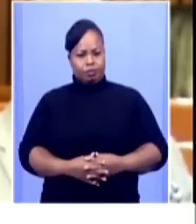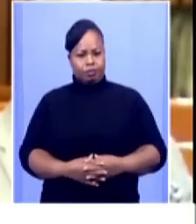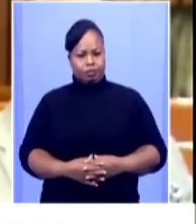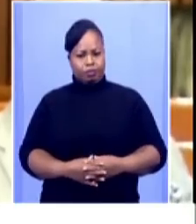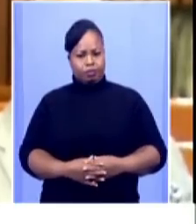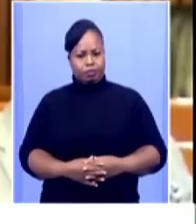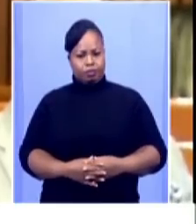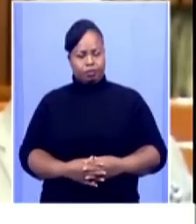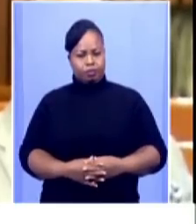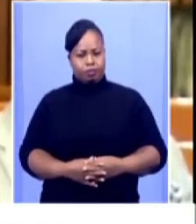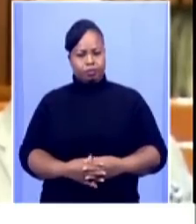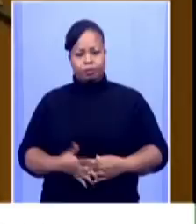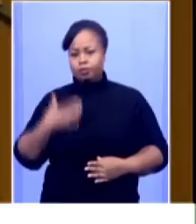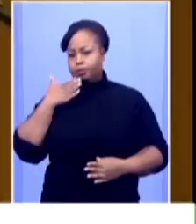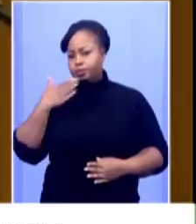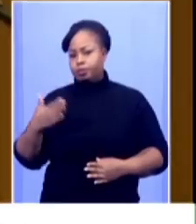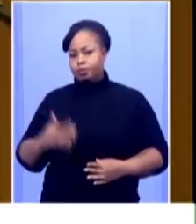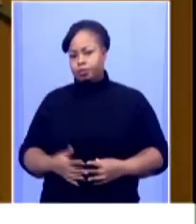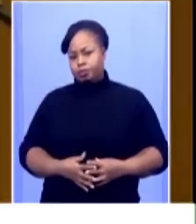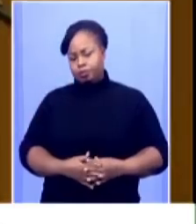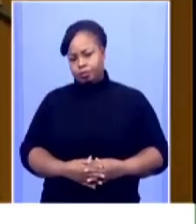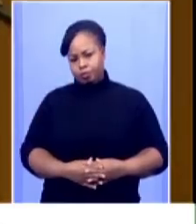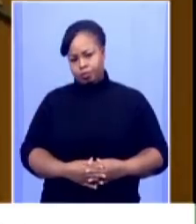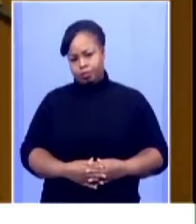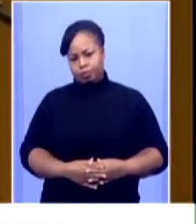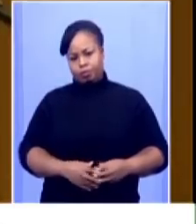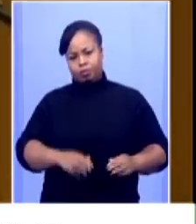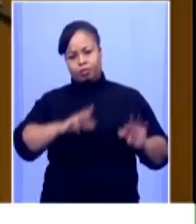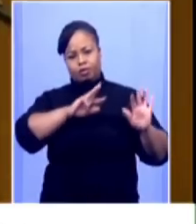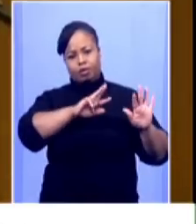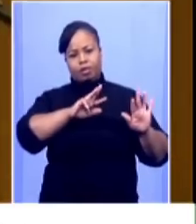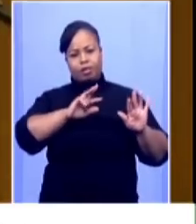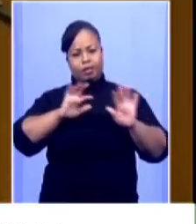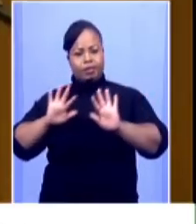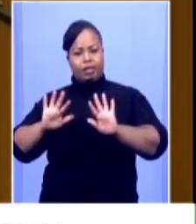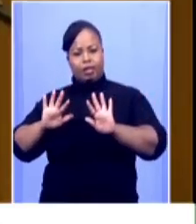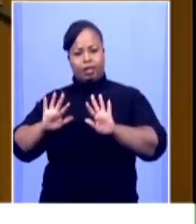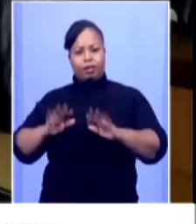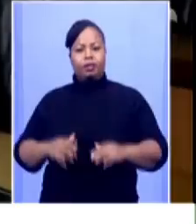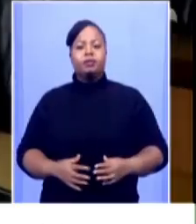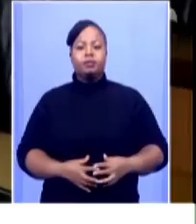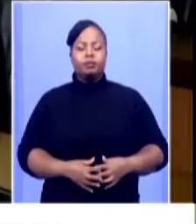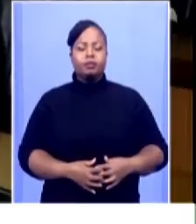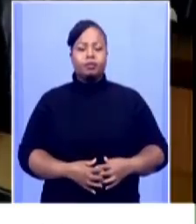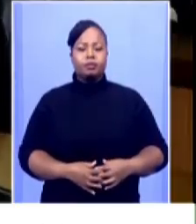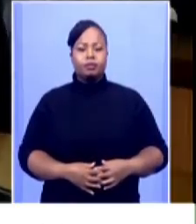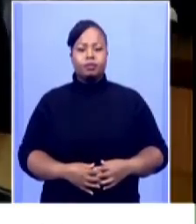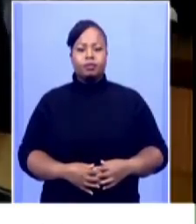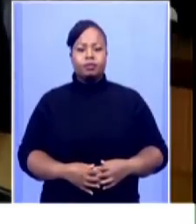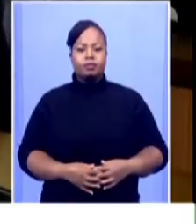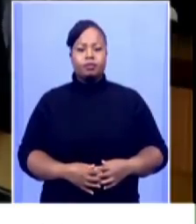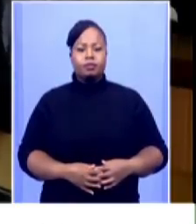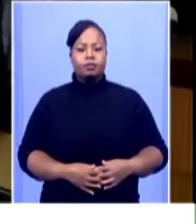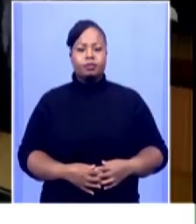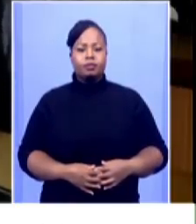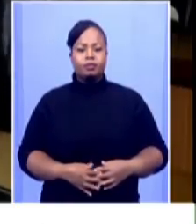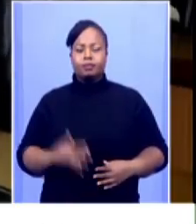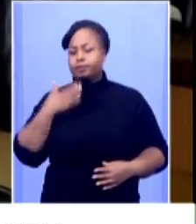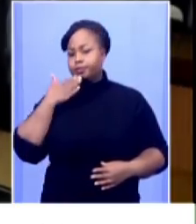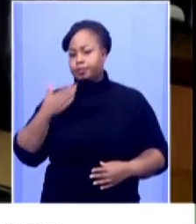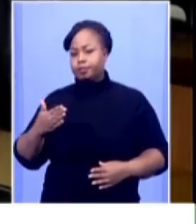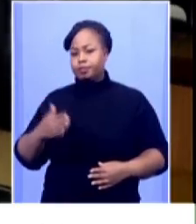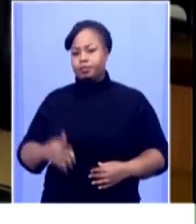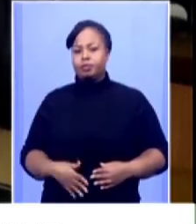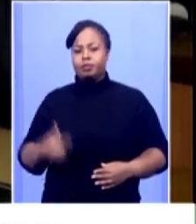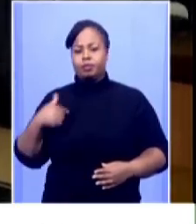Right, thank you. Accused 9 and 10. Thank you, my lady. I am